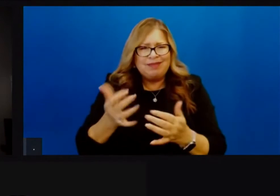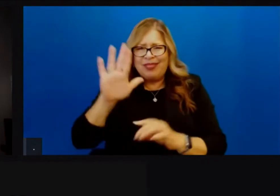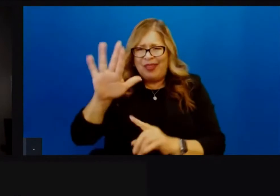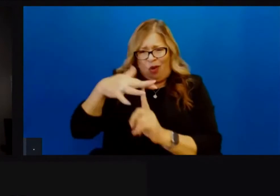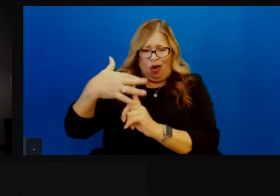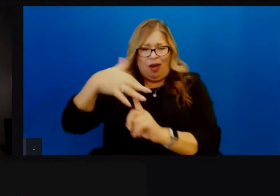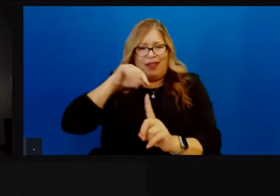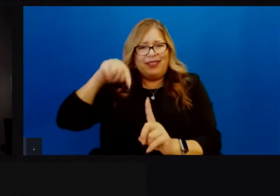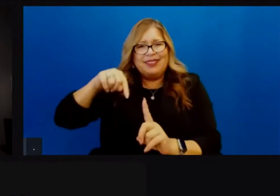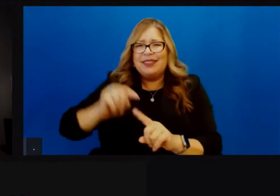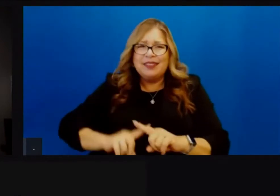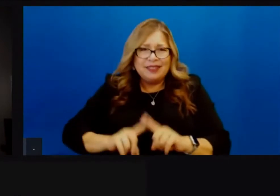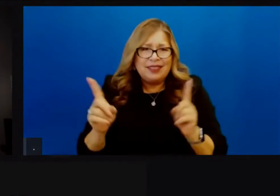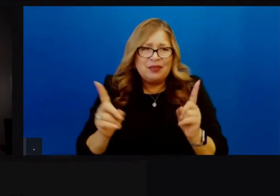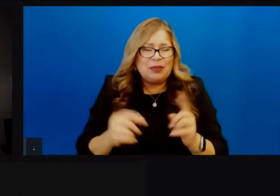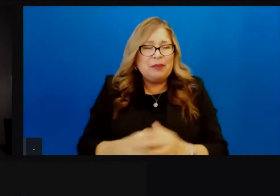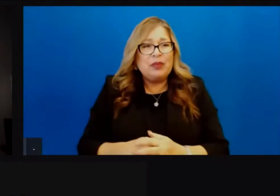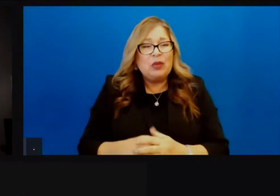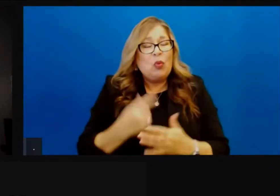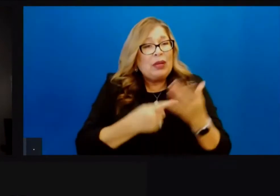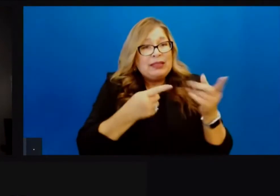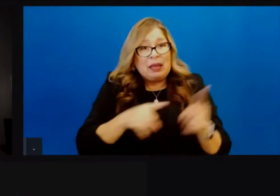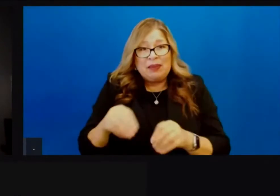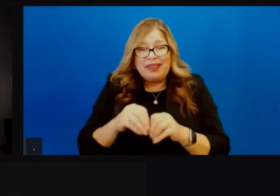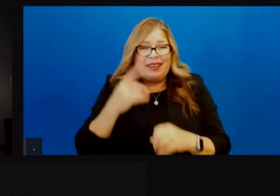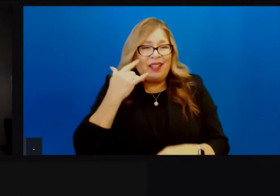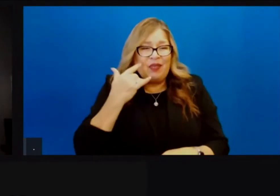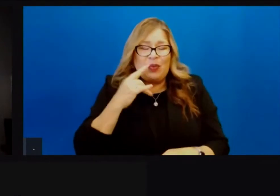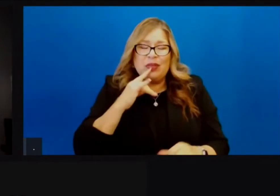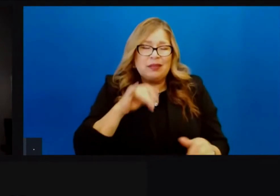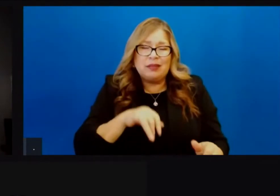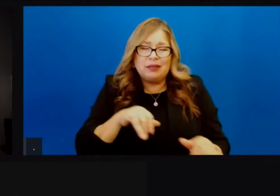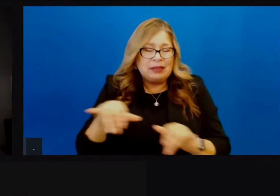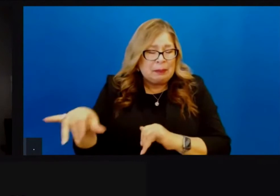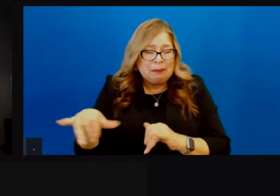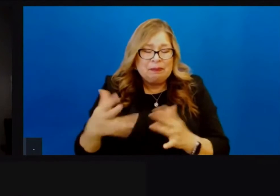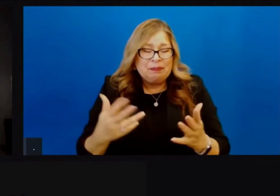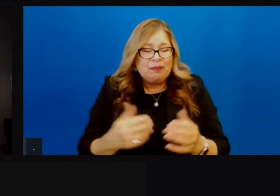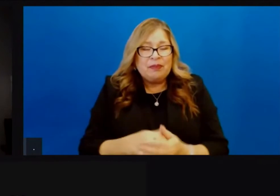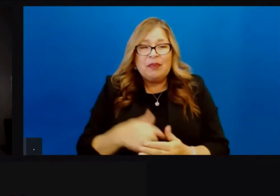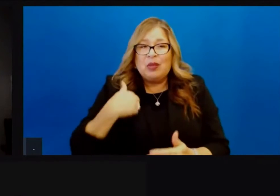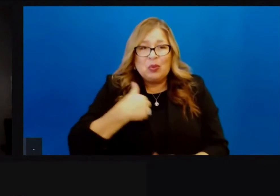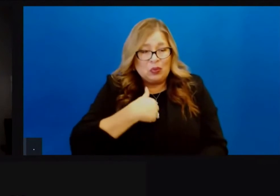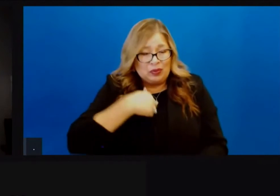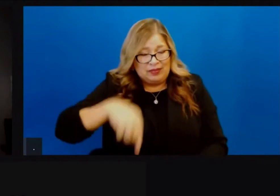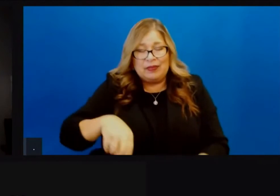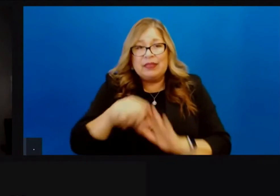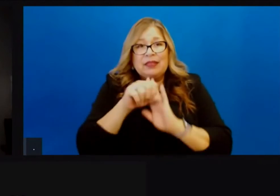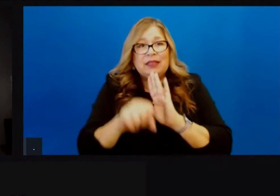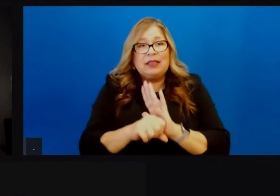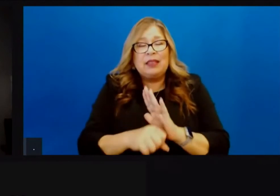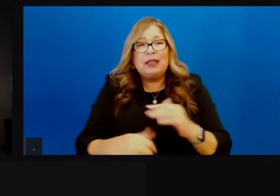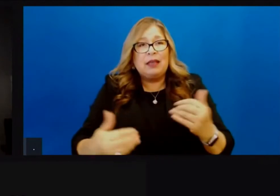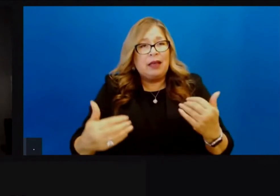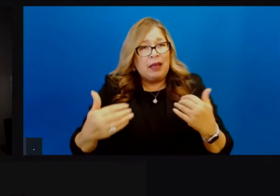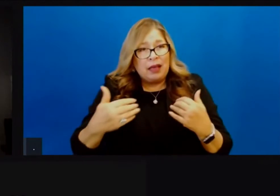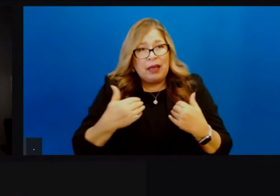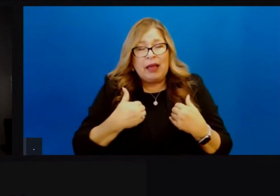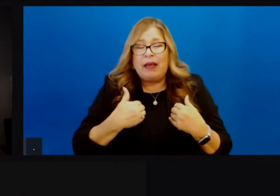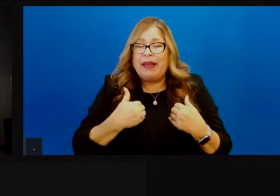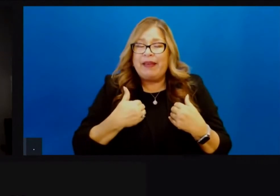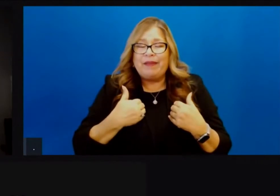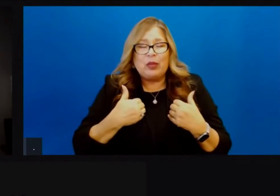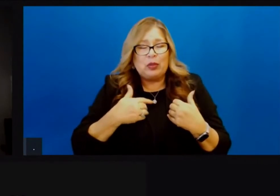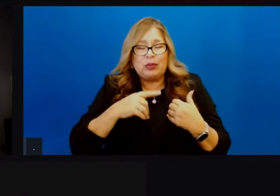what's happened here in California is really in that regard, and as I mentioned earlier, we've been a state that has really sought to